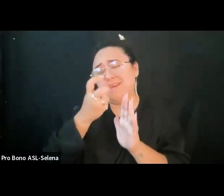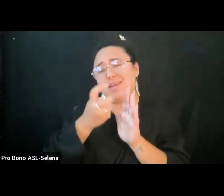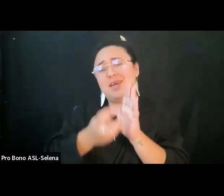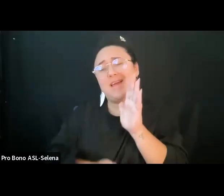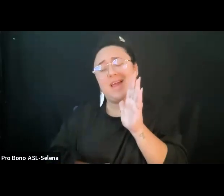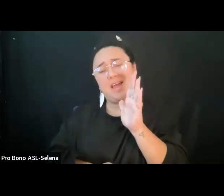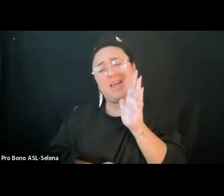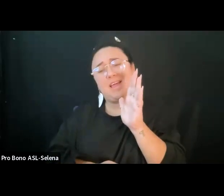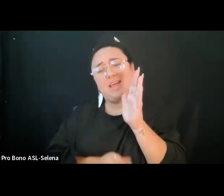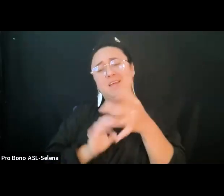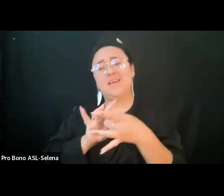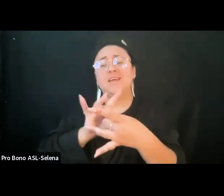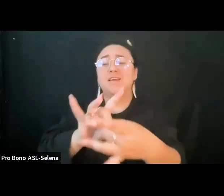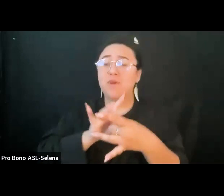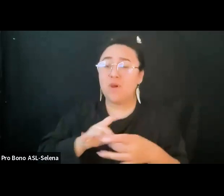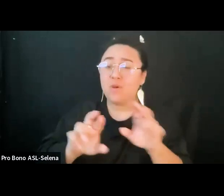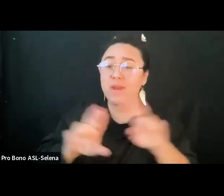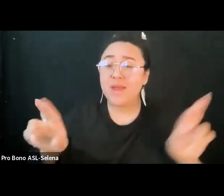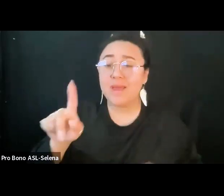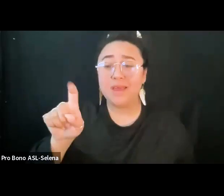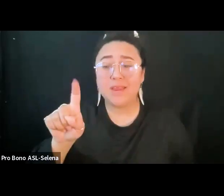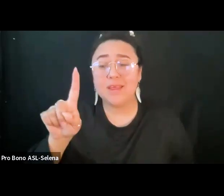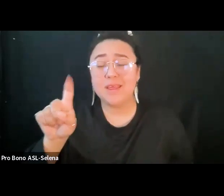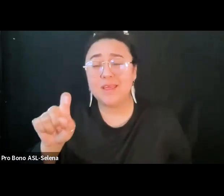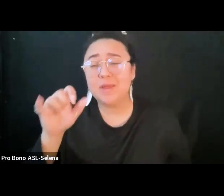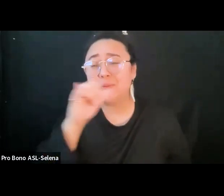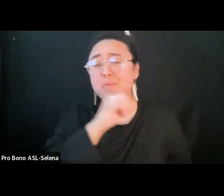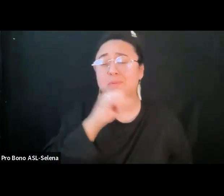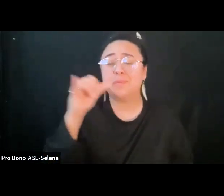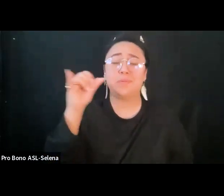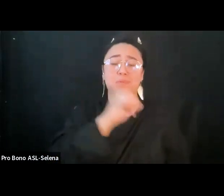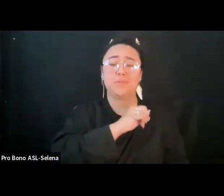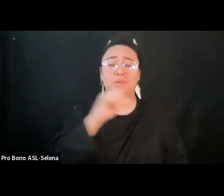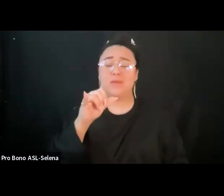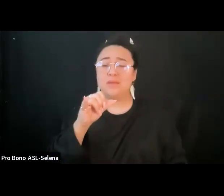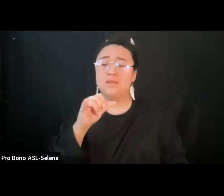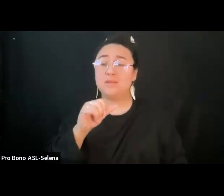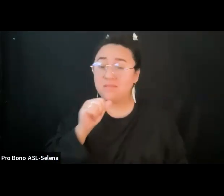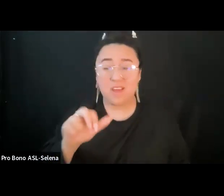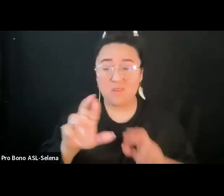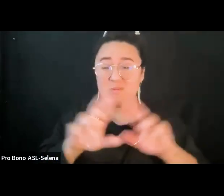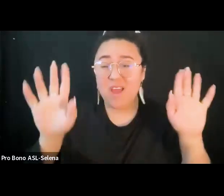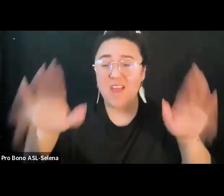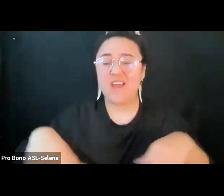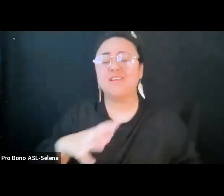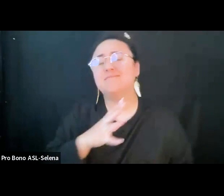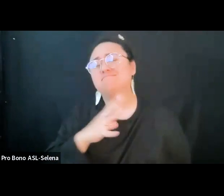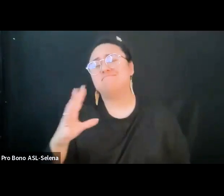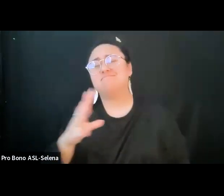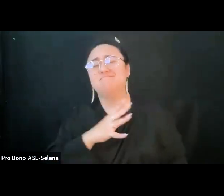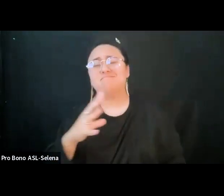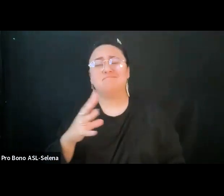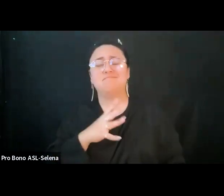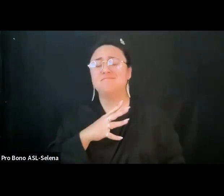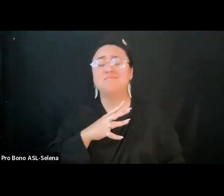ready. If you're ready, and if you're not